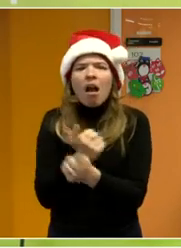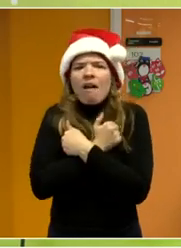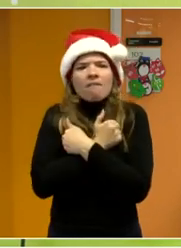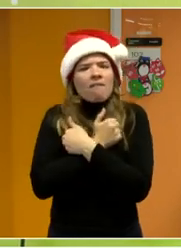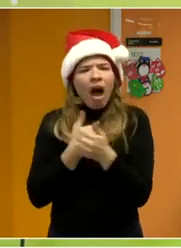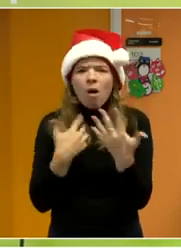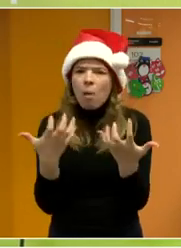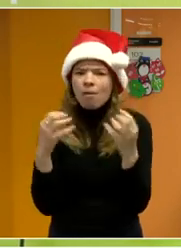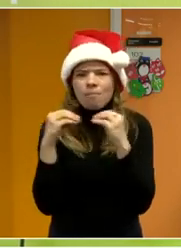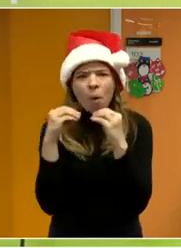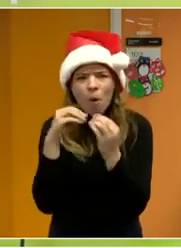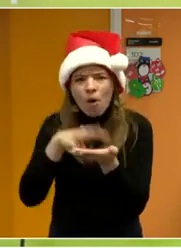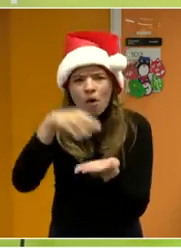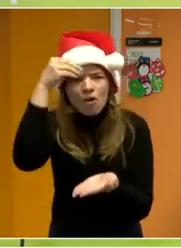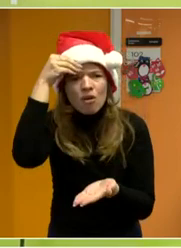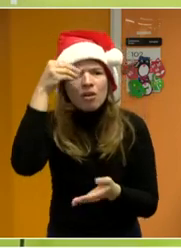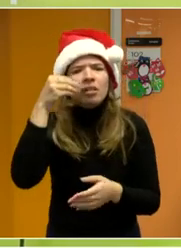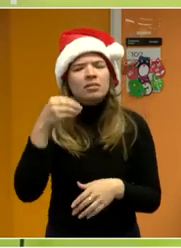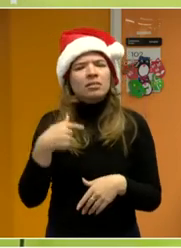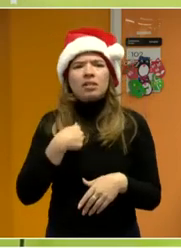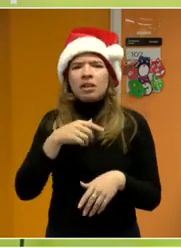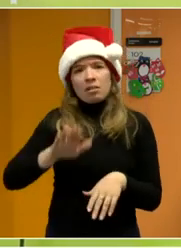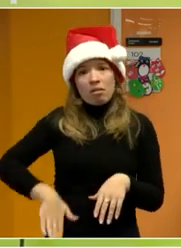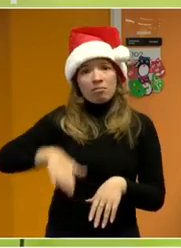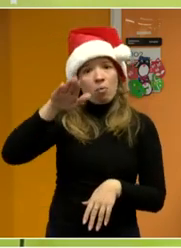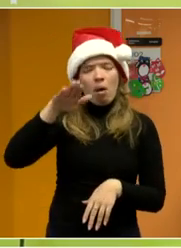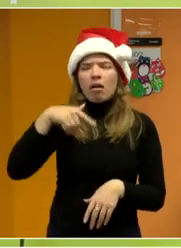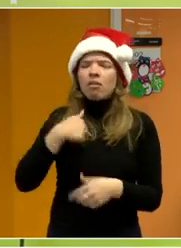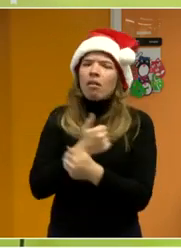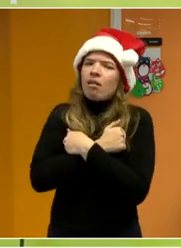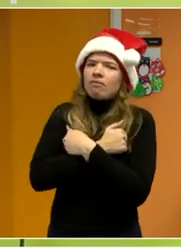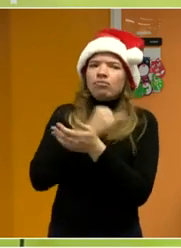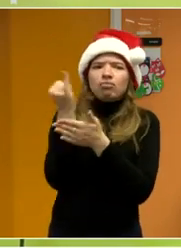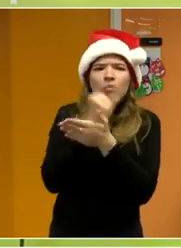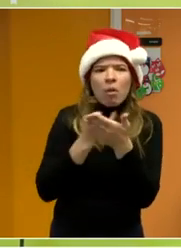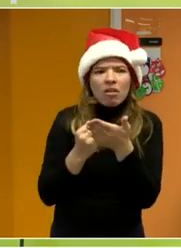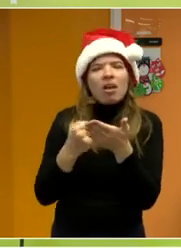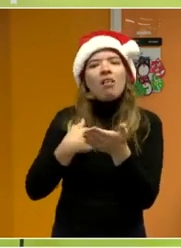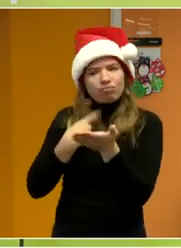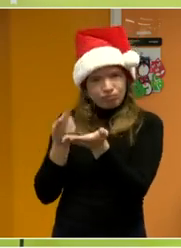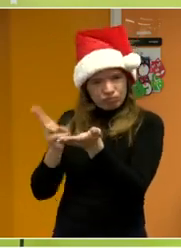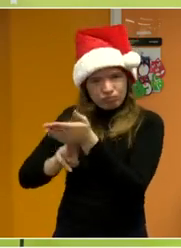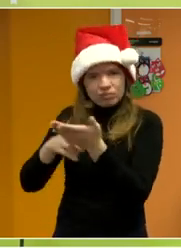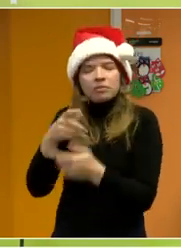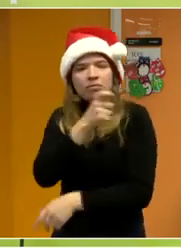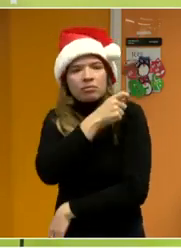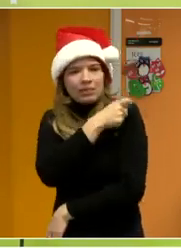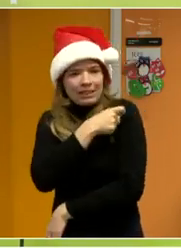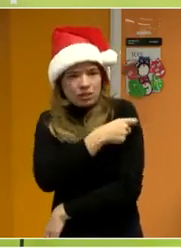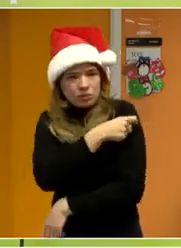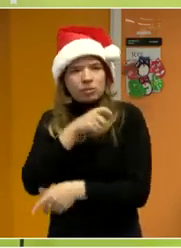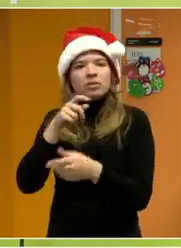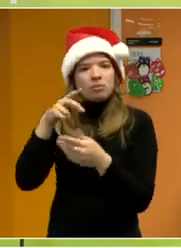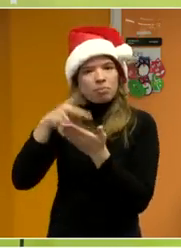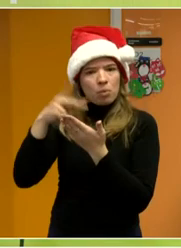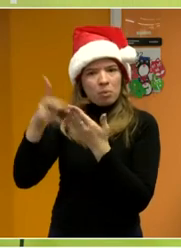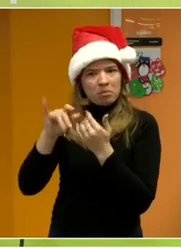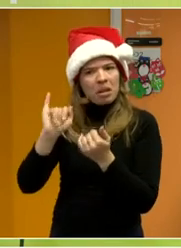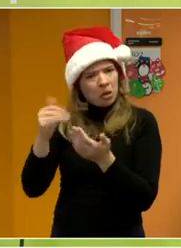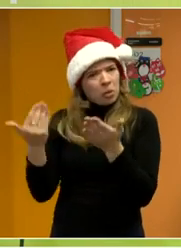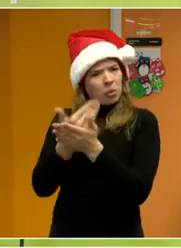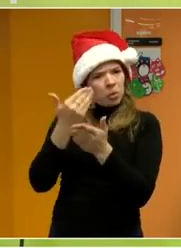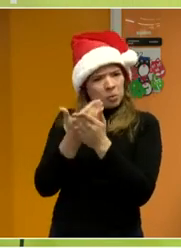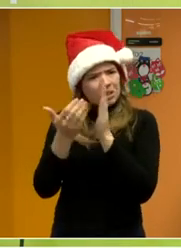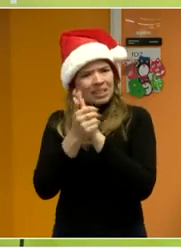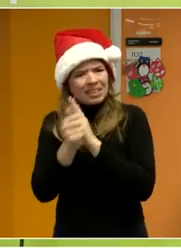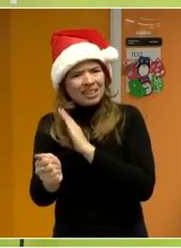Growing up, I always loved art in general, so I decided to sign up for the tattoo program to maybe learn a new skill. But I never thought I would end up